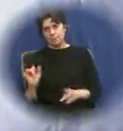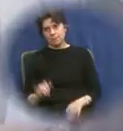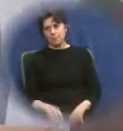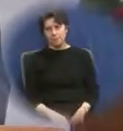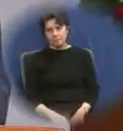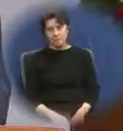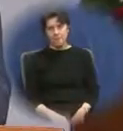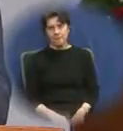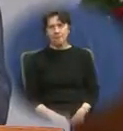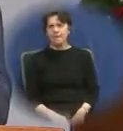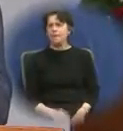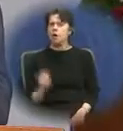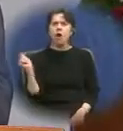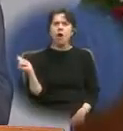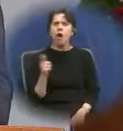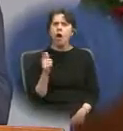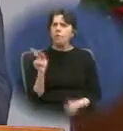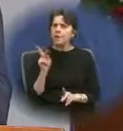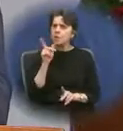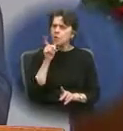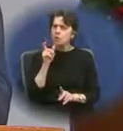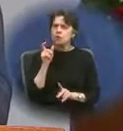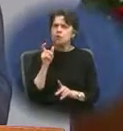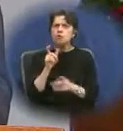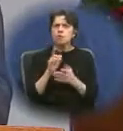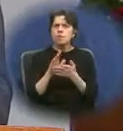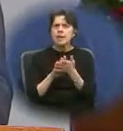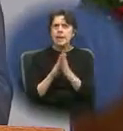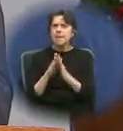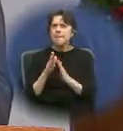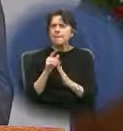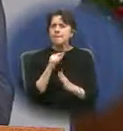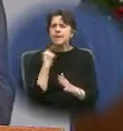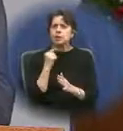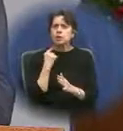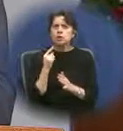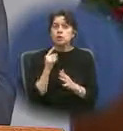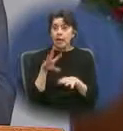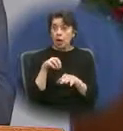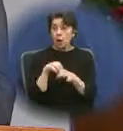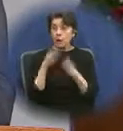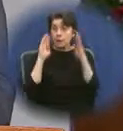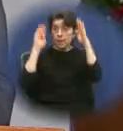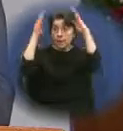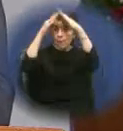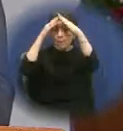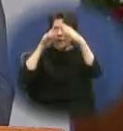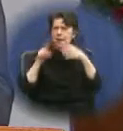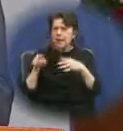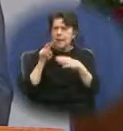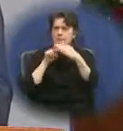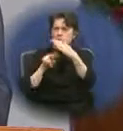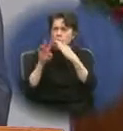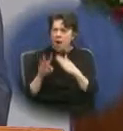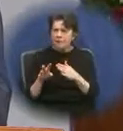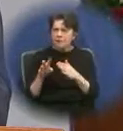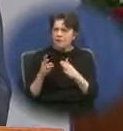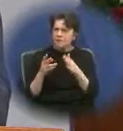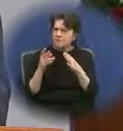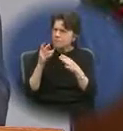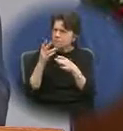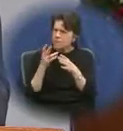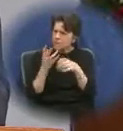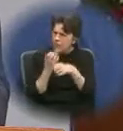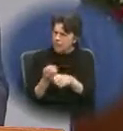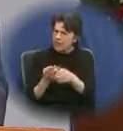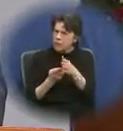That all anointed as faith ministers, including Pope Francis, may be prophets of truth, justice, and faith traditions, we